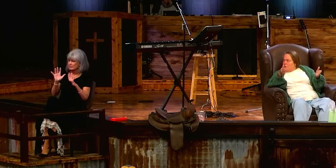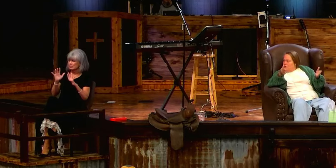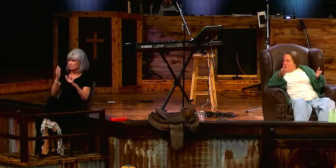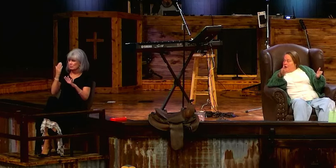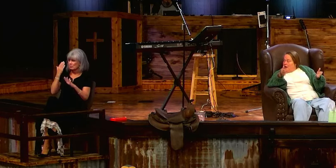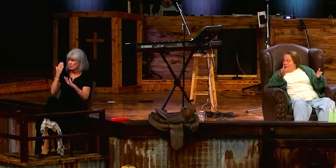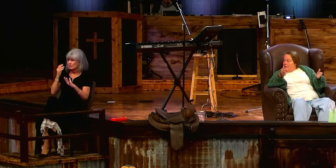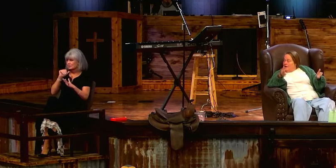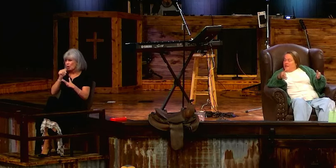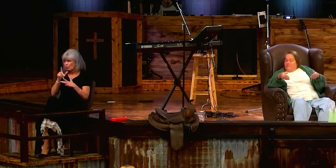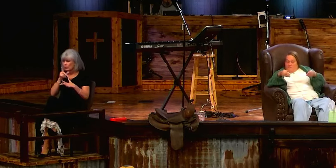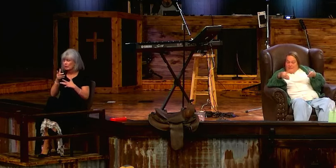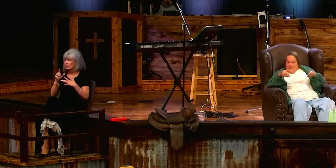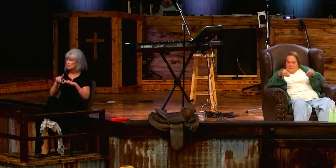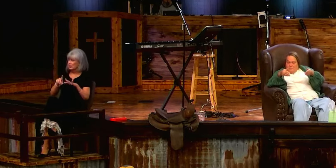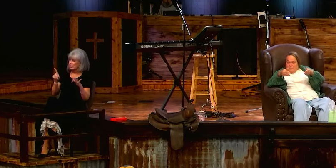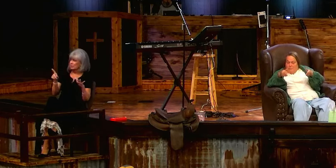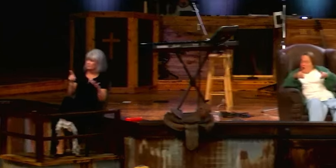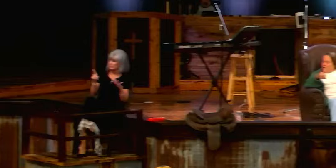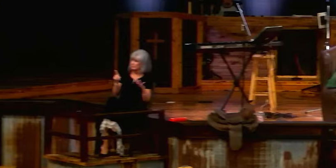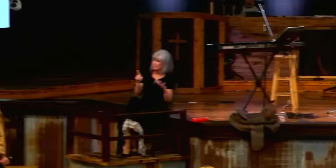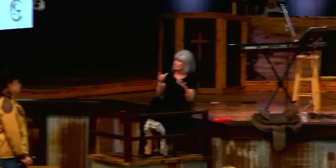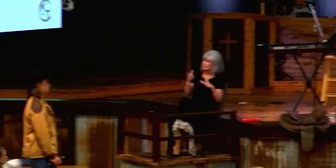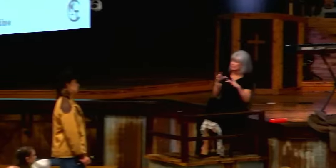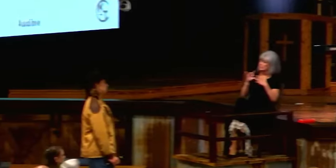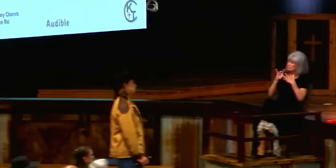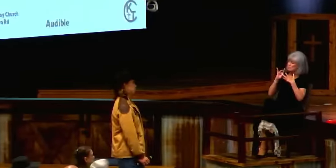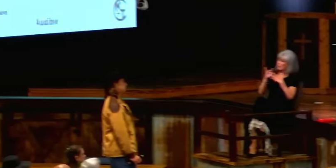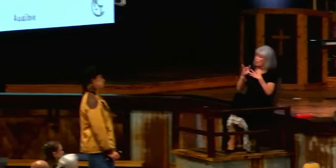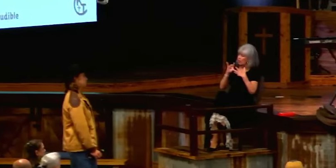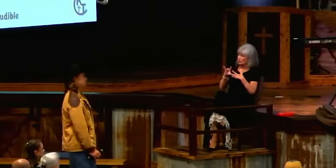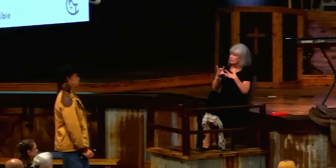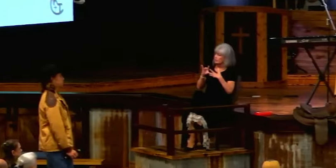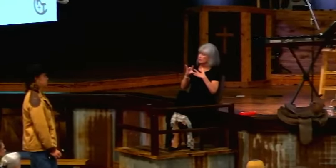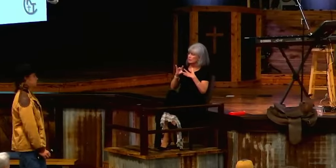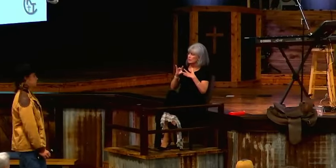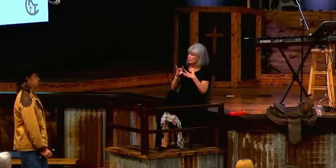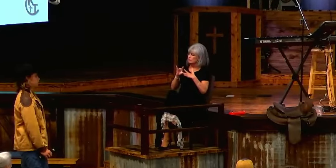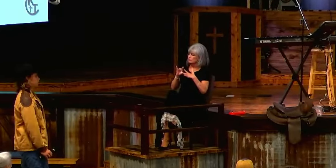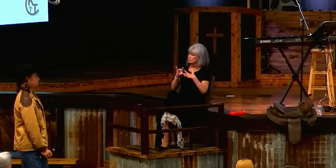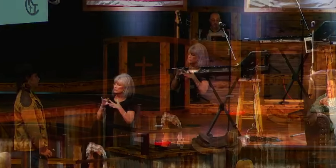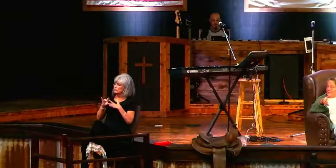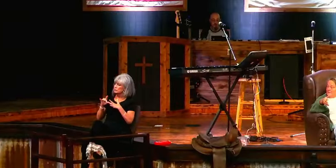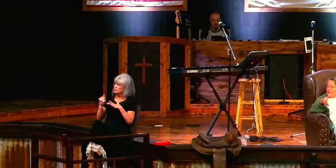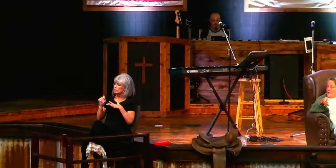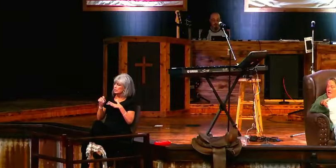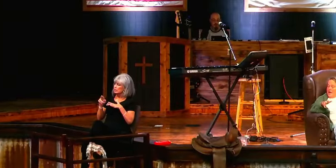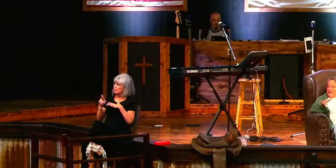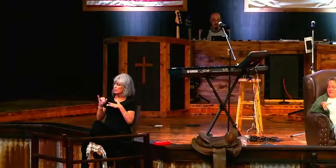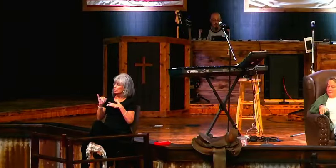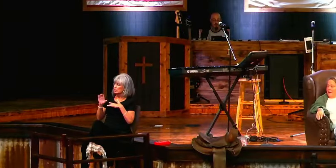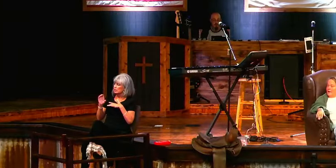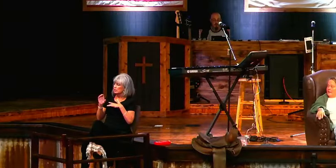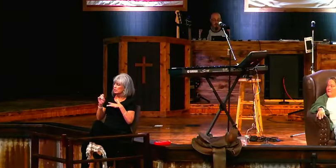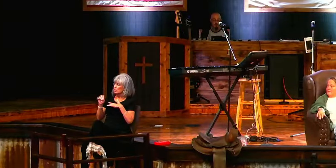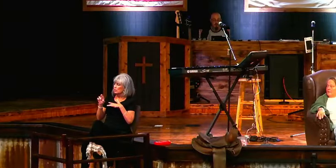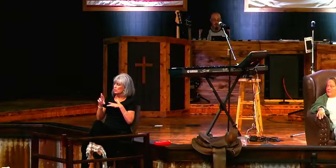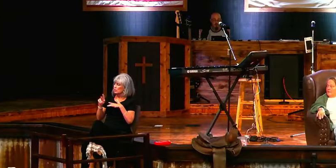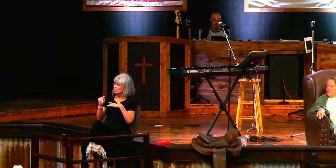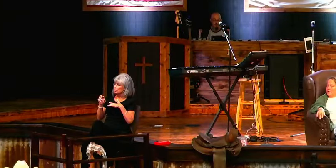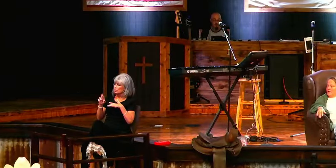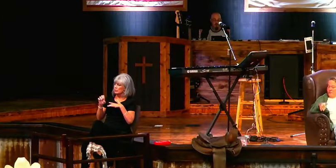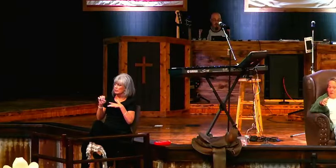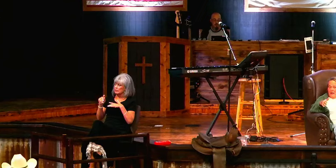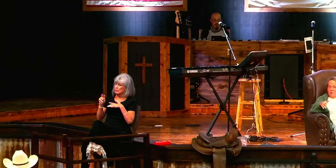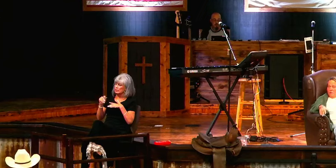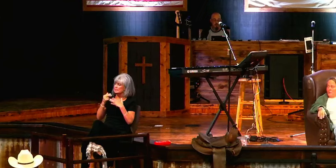they're doing or not, that's part of trick-or-treating, is to ask for those things. It is not innocent.